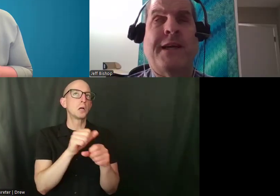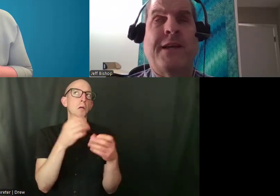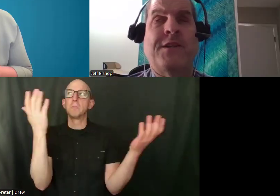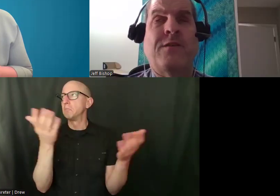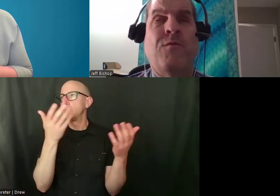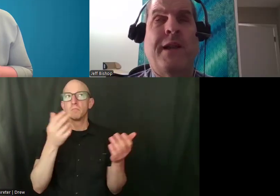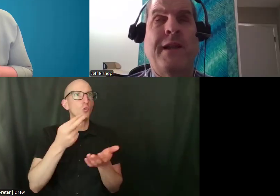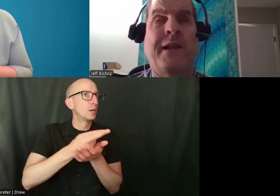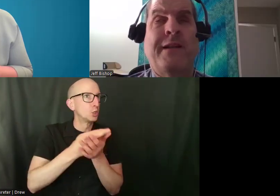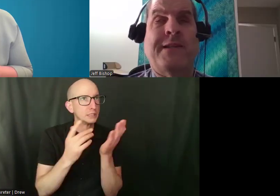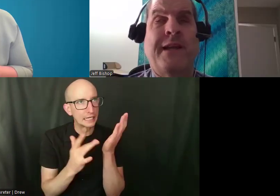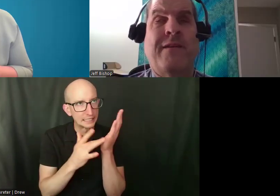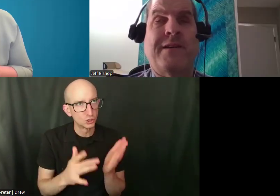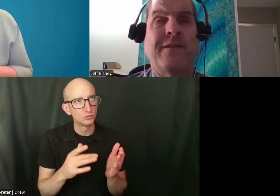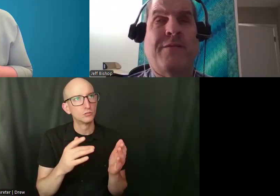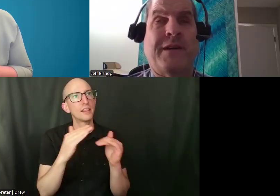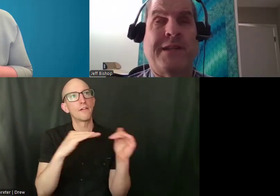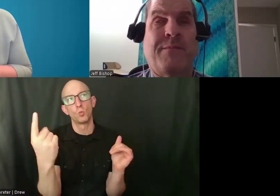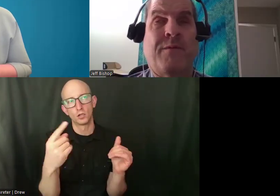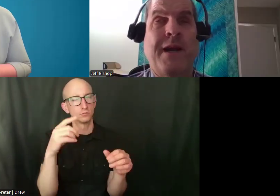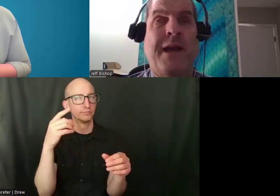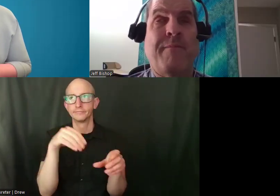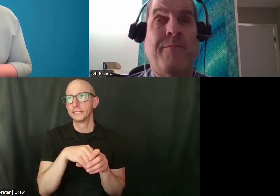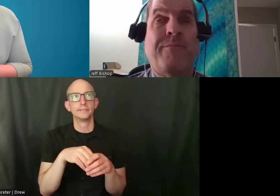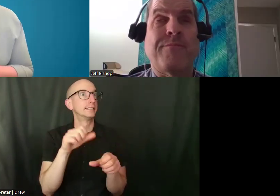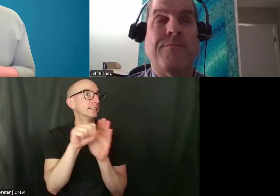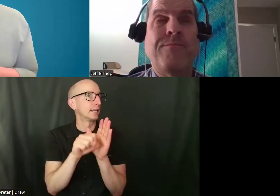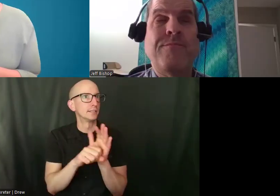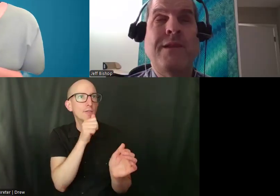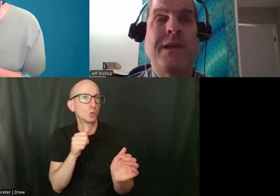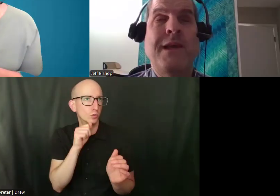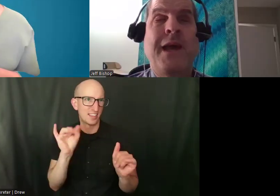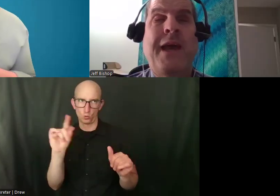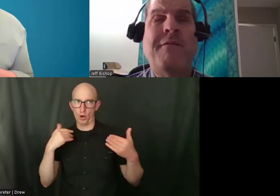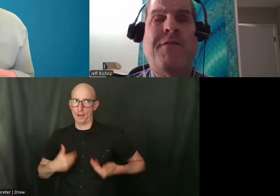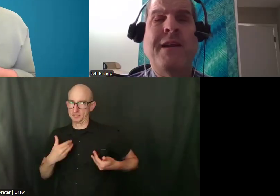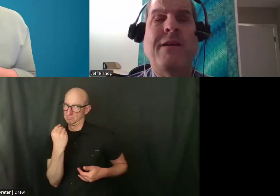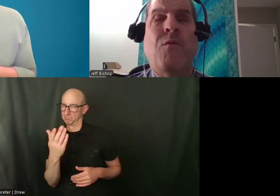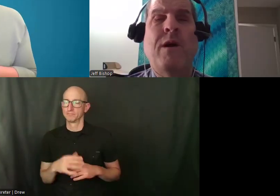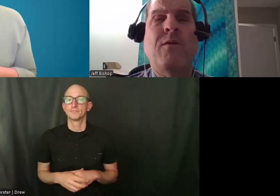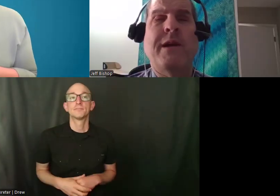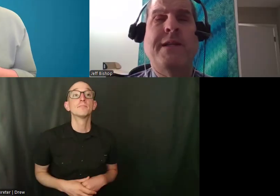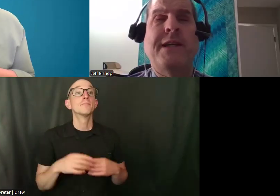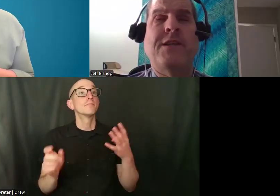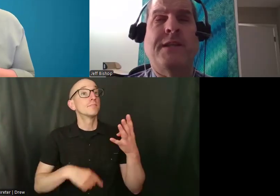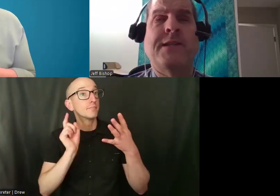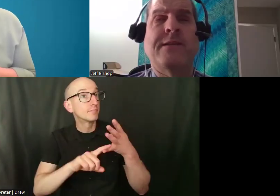rehabilitation technician one in the state of Arizona, for example, where I am? And finally, what